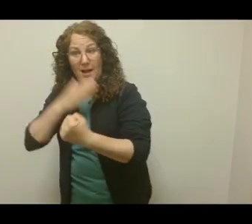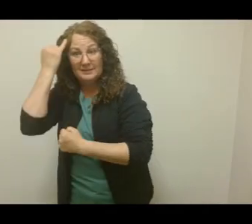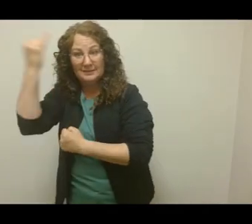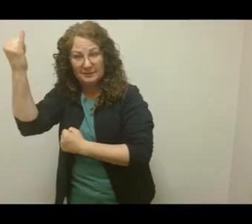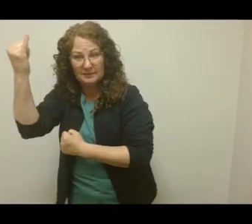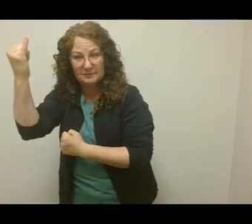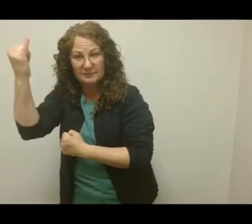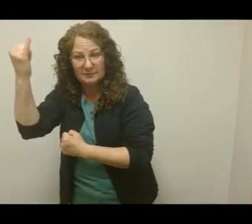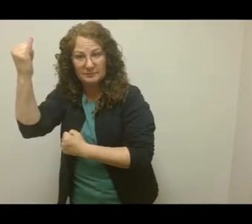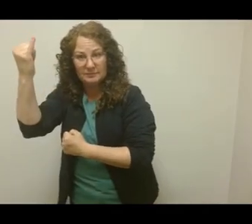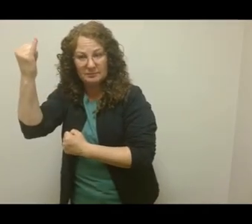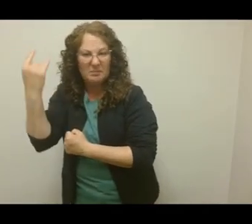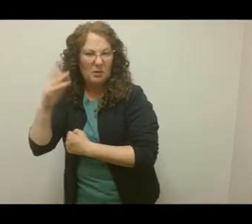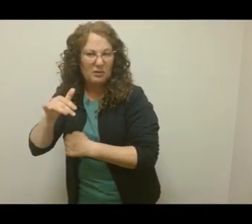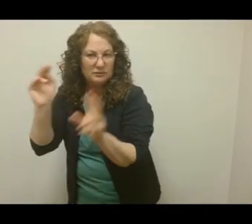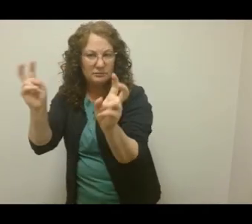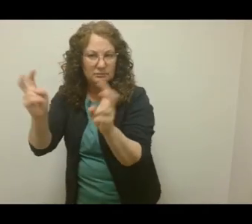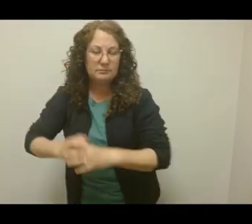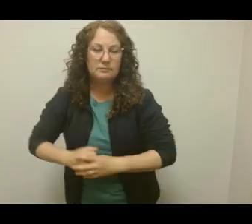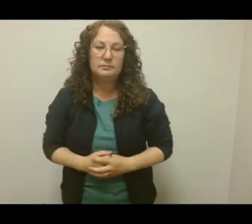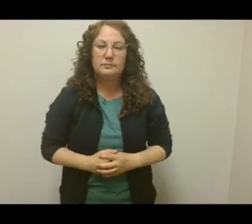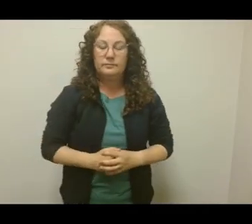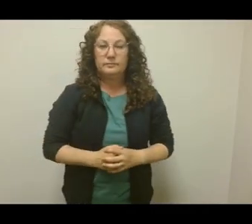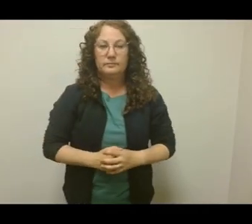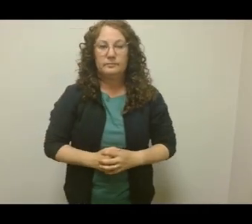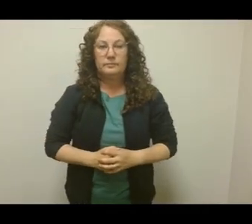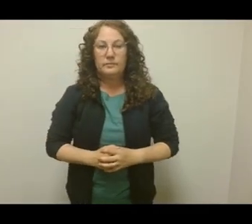our writing topic.